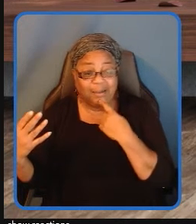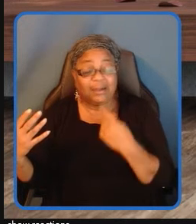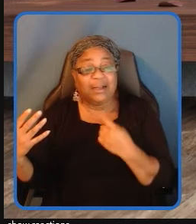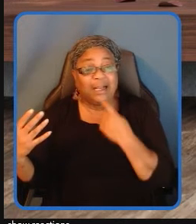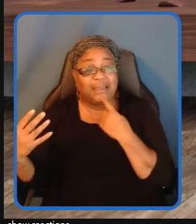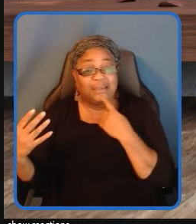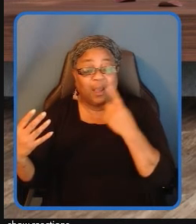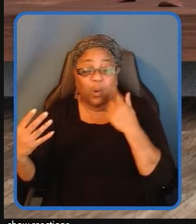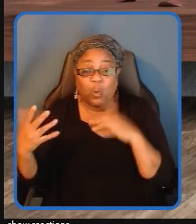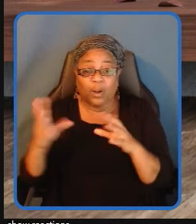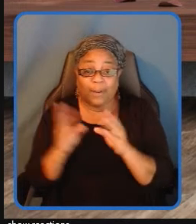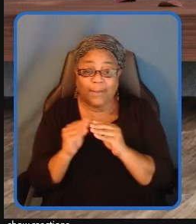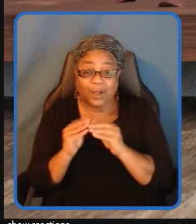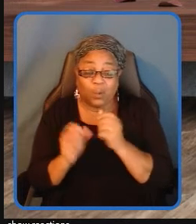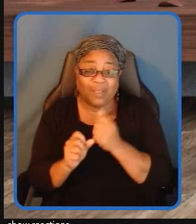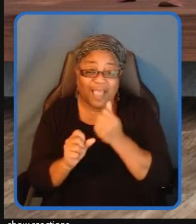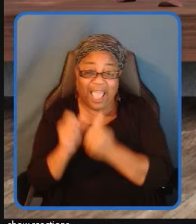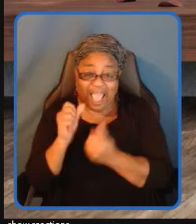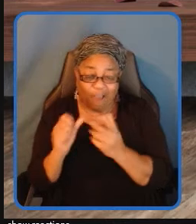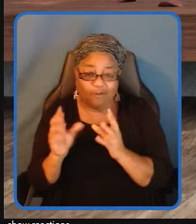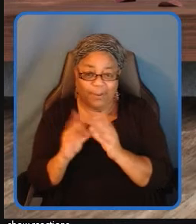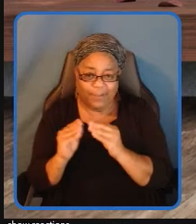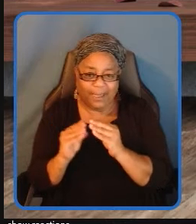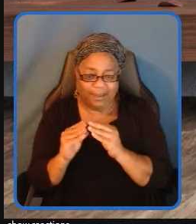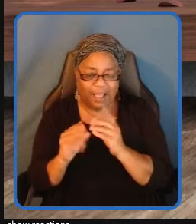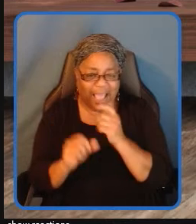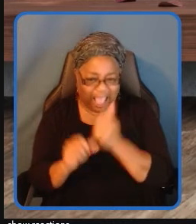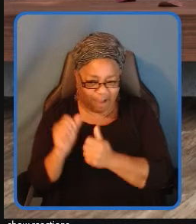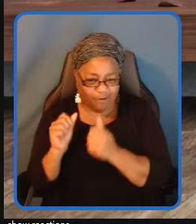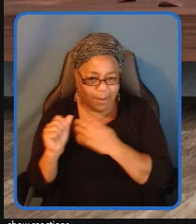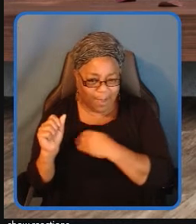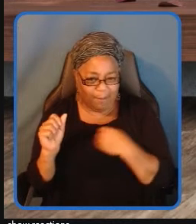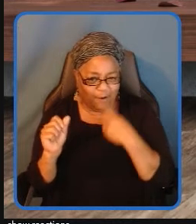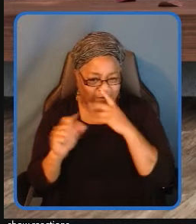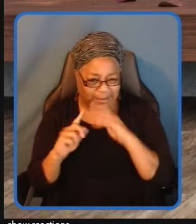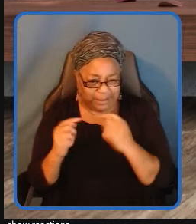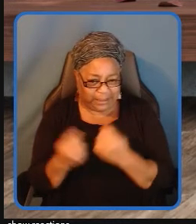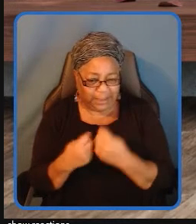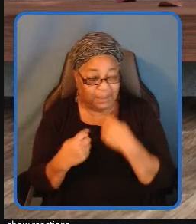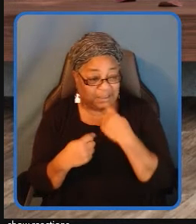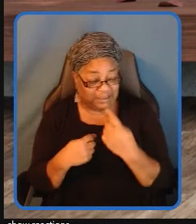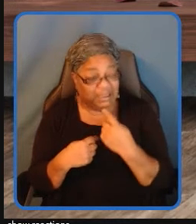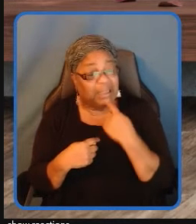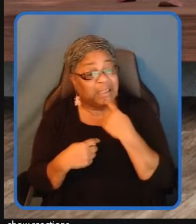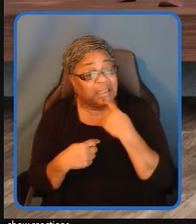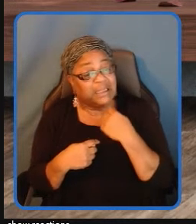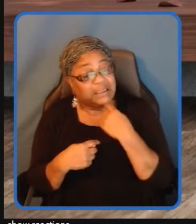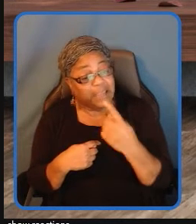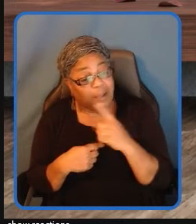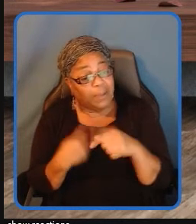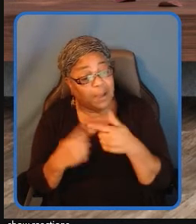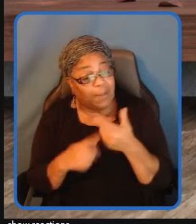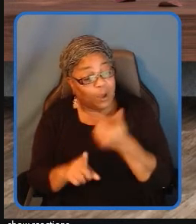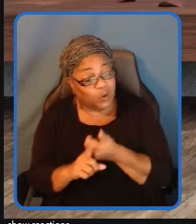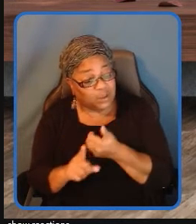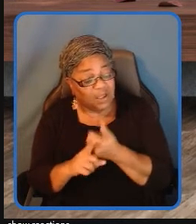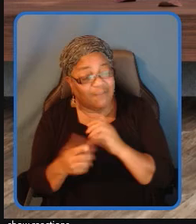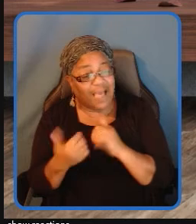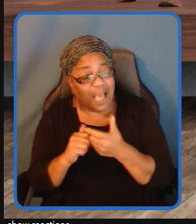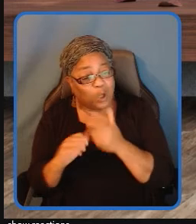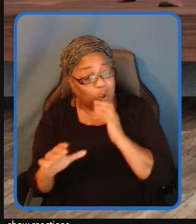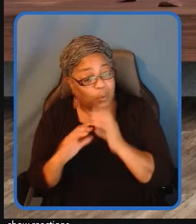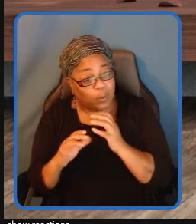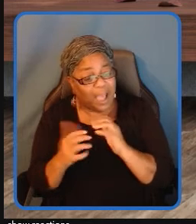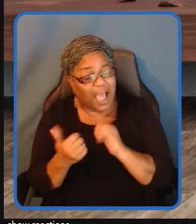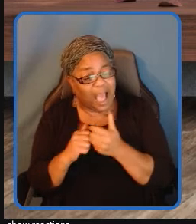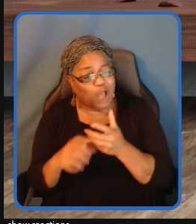meeting with every single member of my team, I start asking them, I'm like, tell me about yourself. Tell me how you like to communicate. How do you like to receive